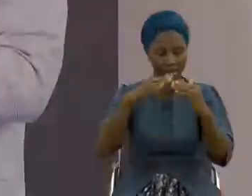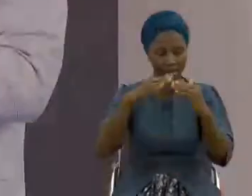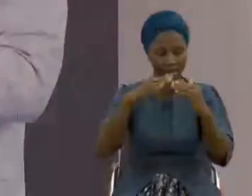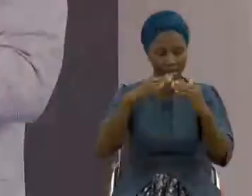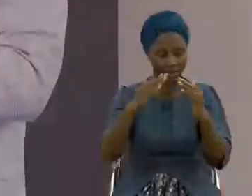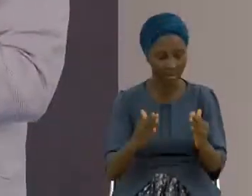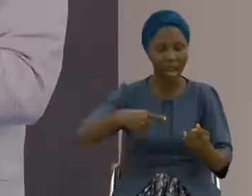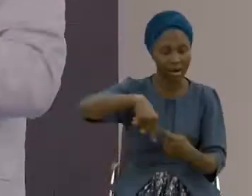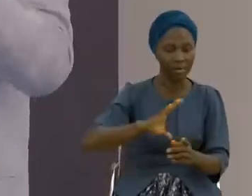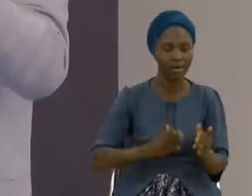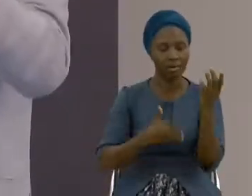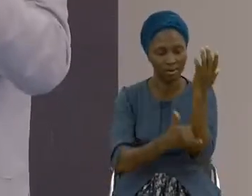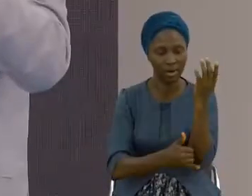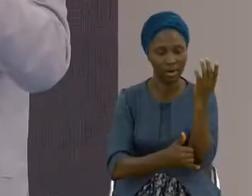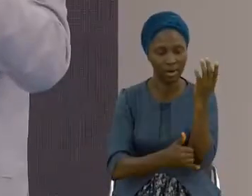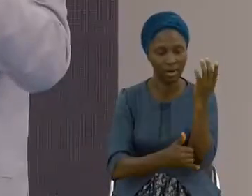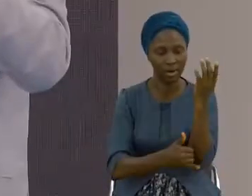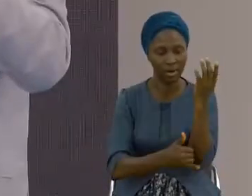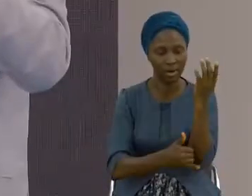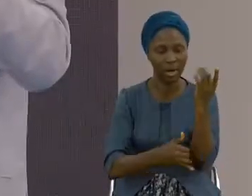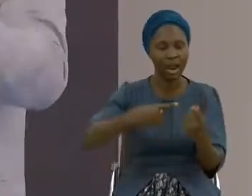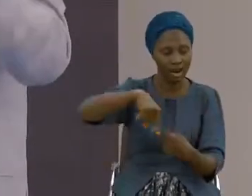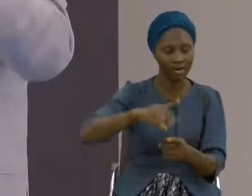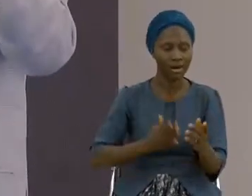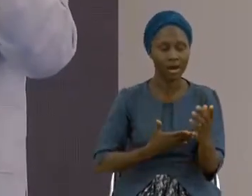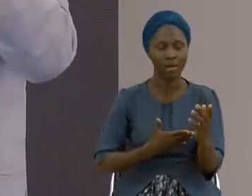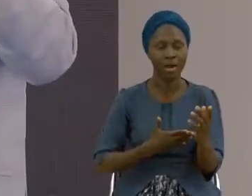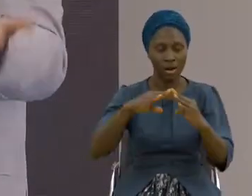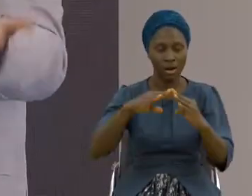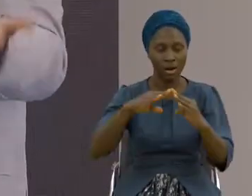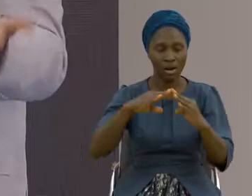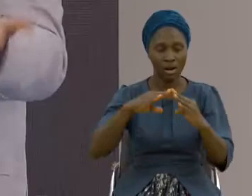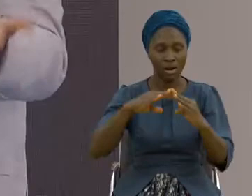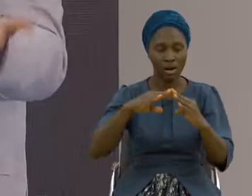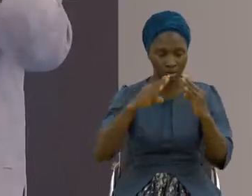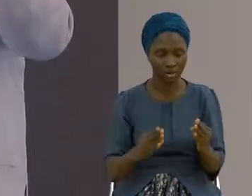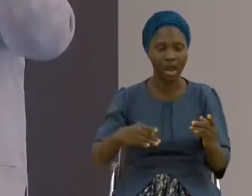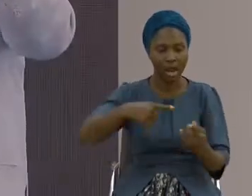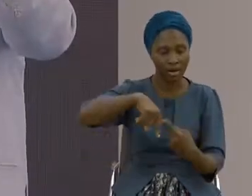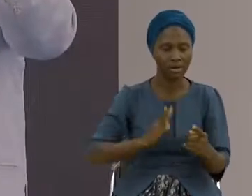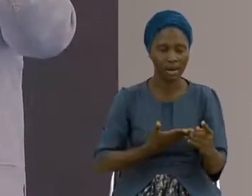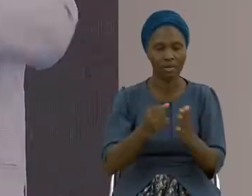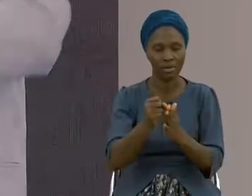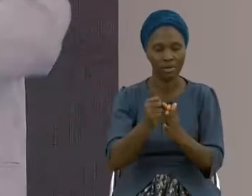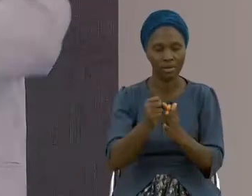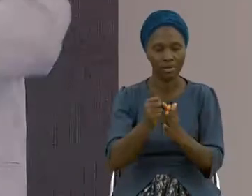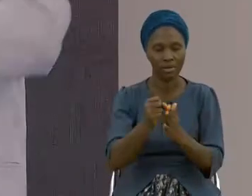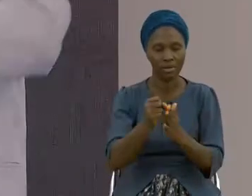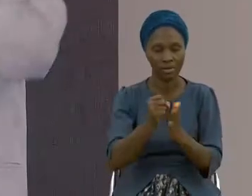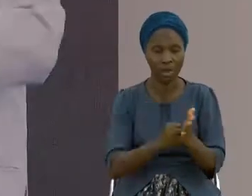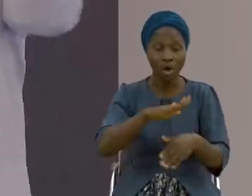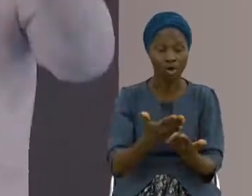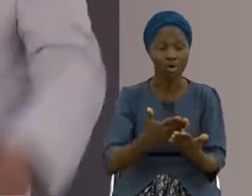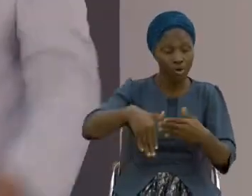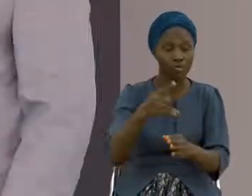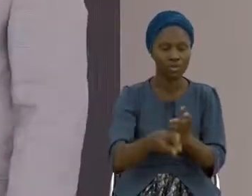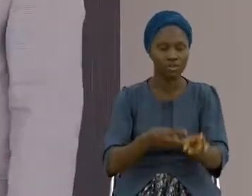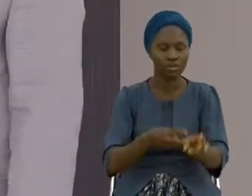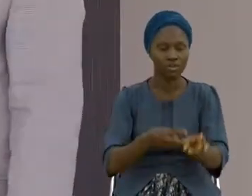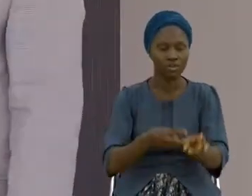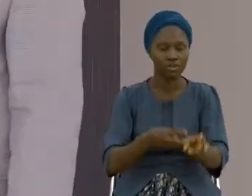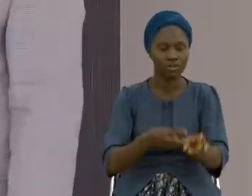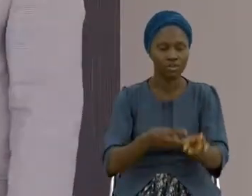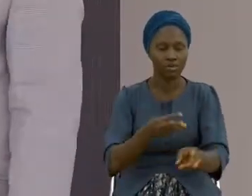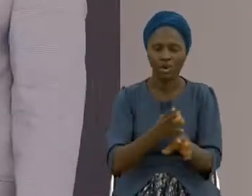country around a continent all over the world do something in us that will be able to do